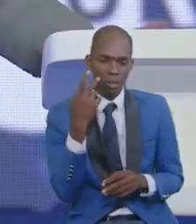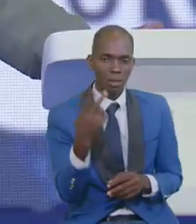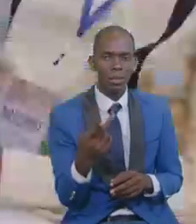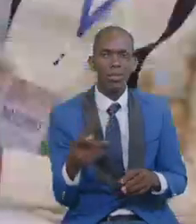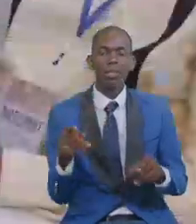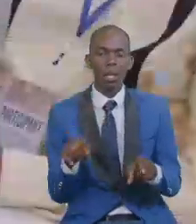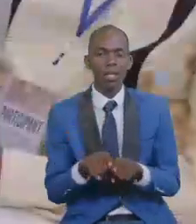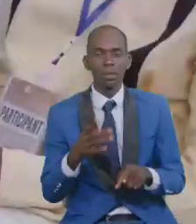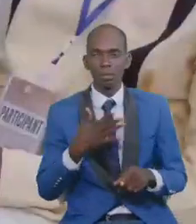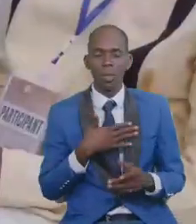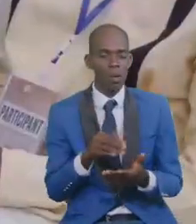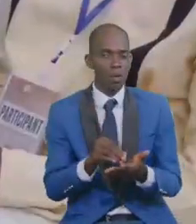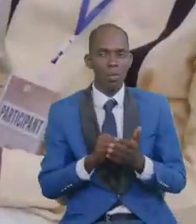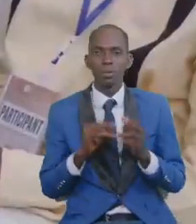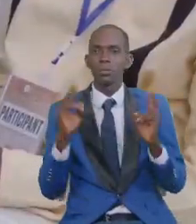victory.